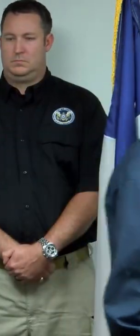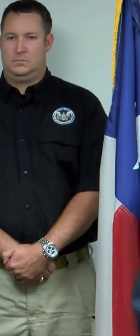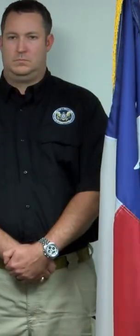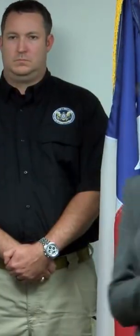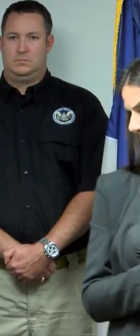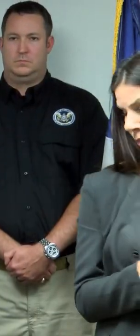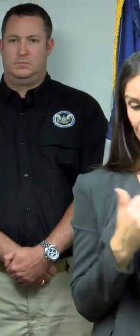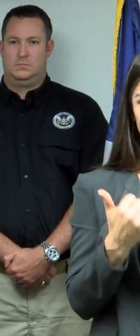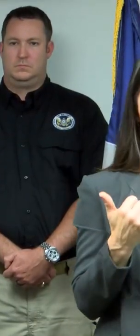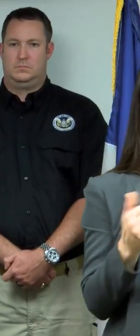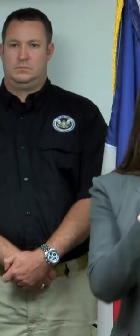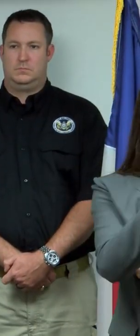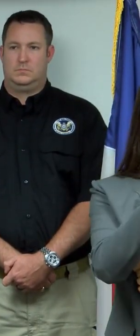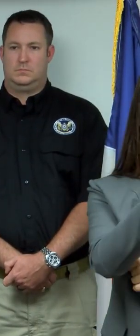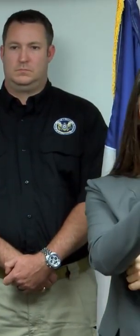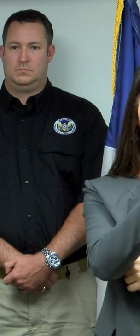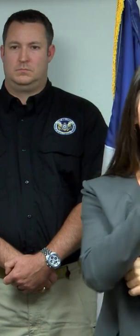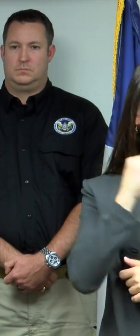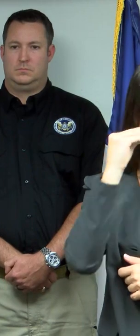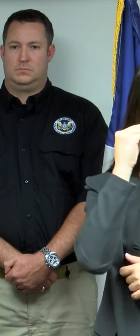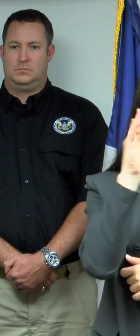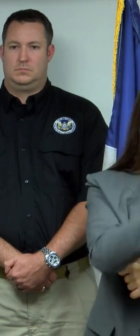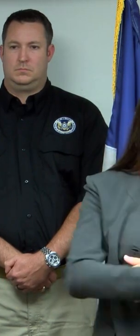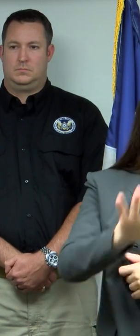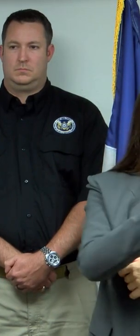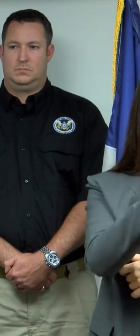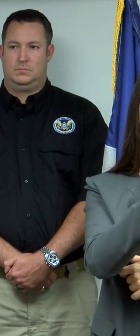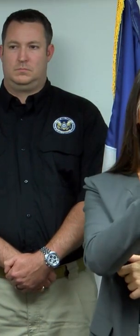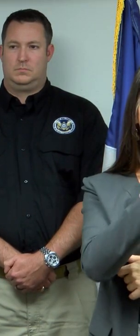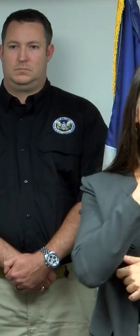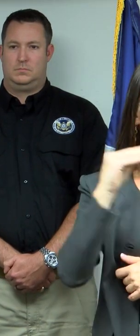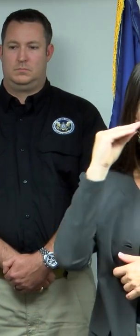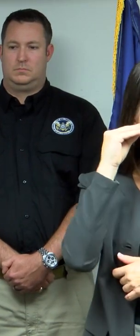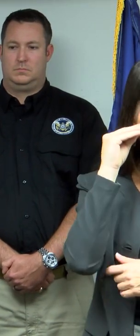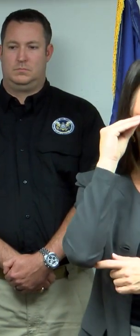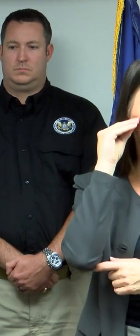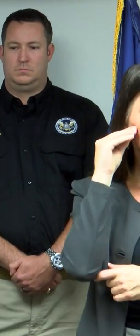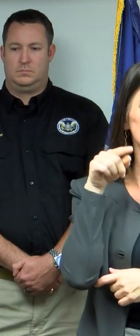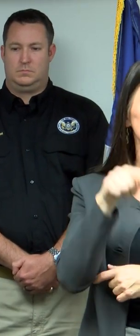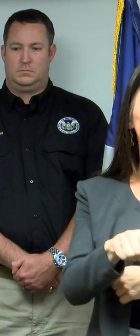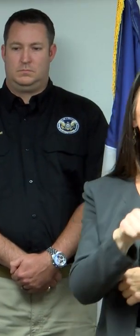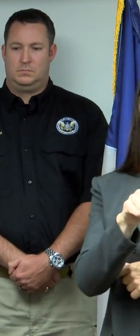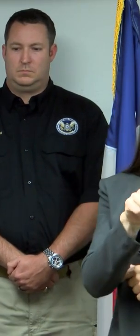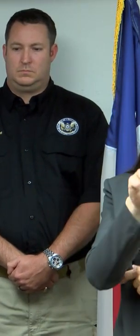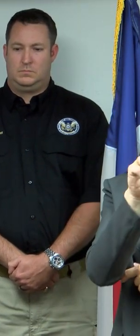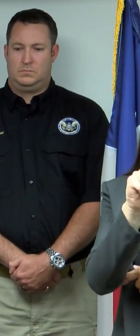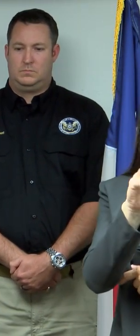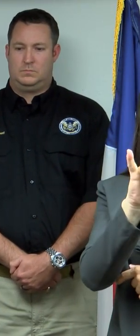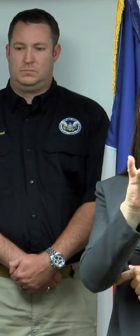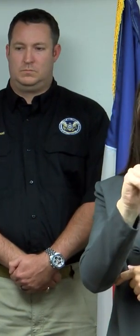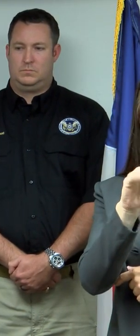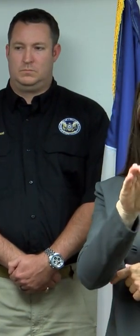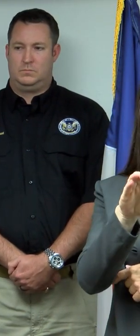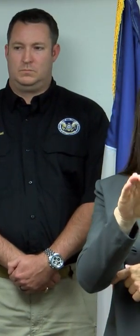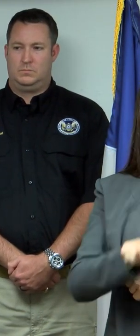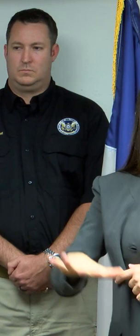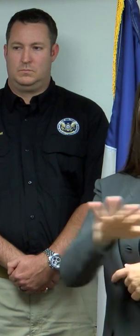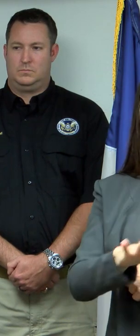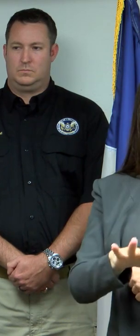Currently, there's 150 homes, approximately 150 homes in the unincorporated areas. The numbers are